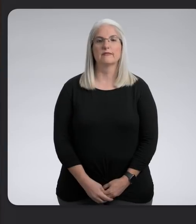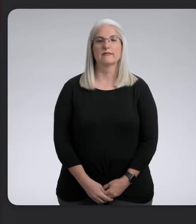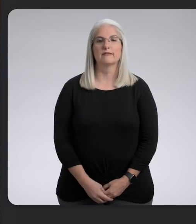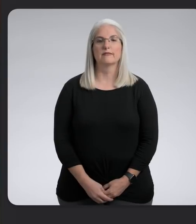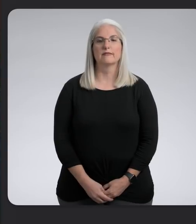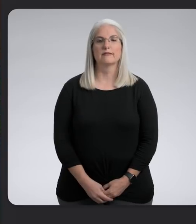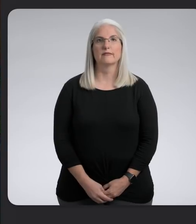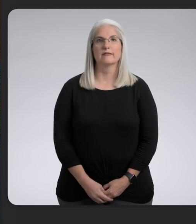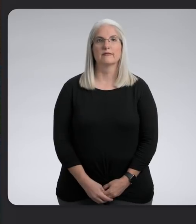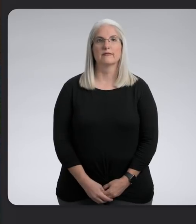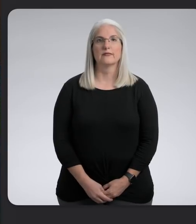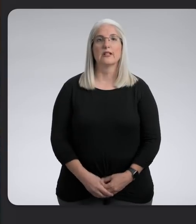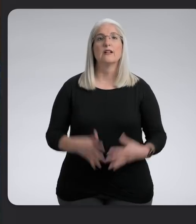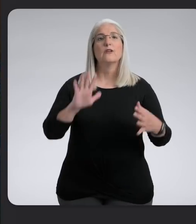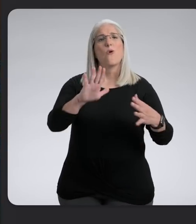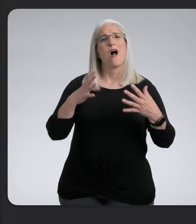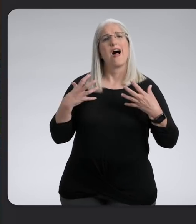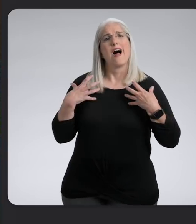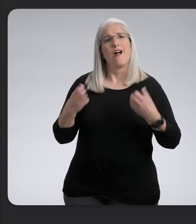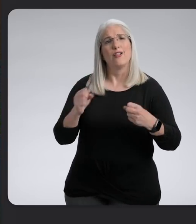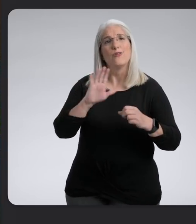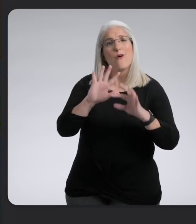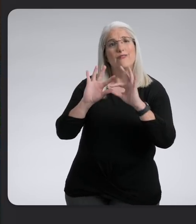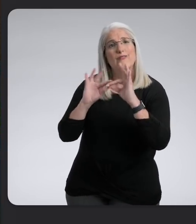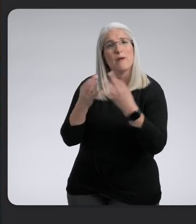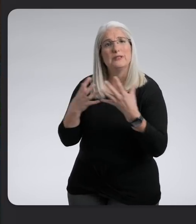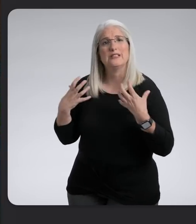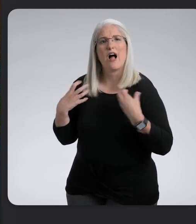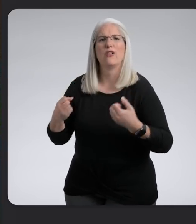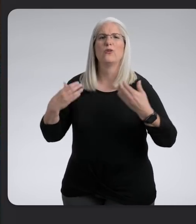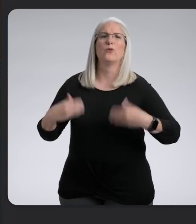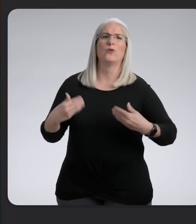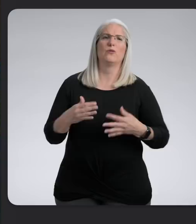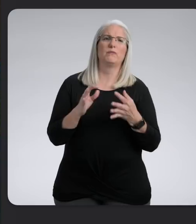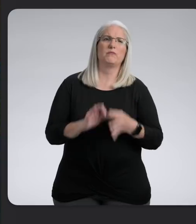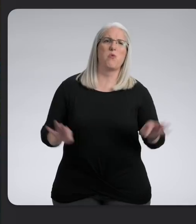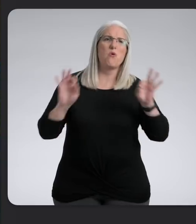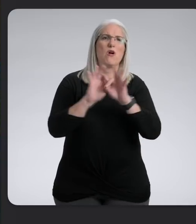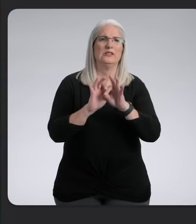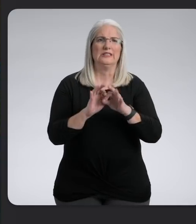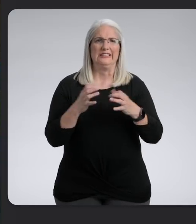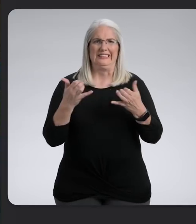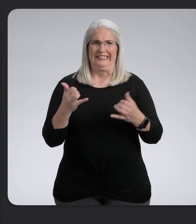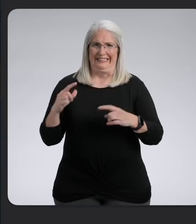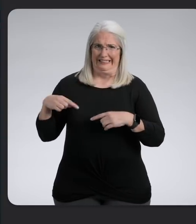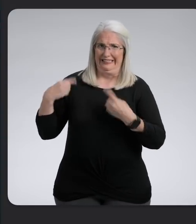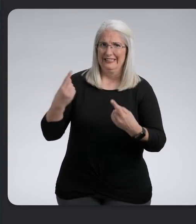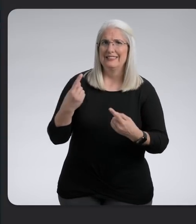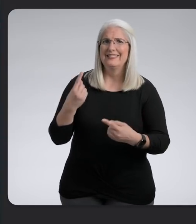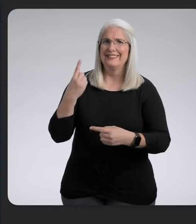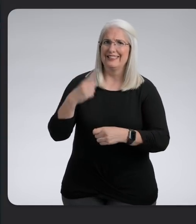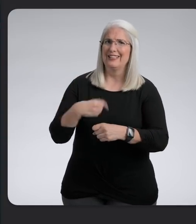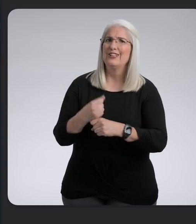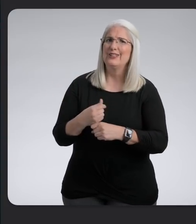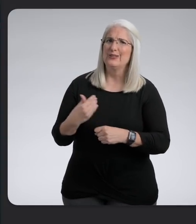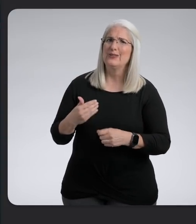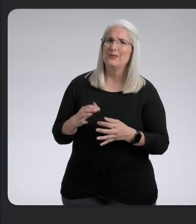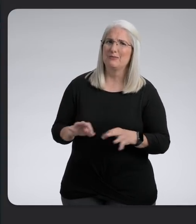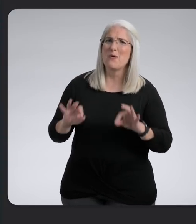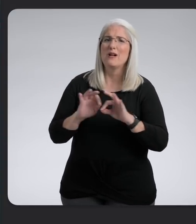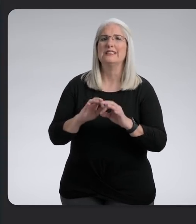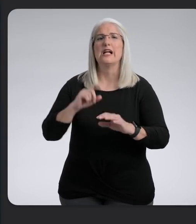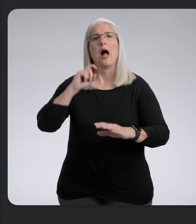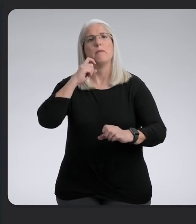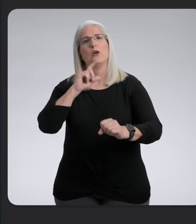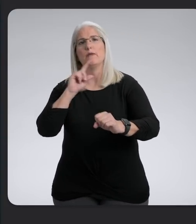Your health and the well-being of your family is always important to you, and never more so than this past year. Apple's commitment to health is